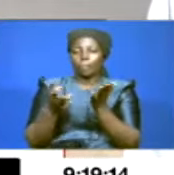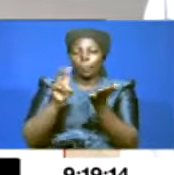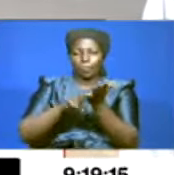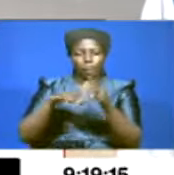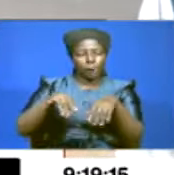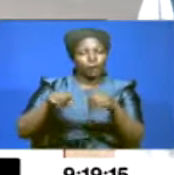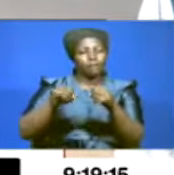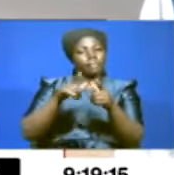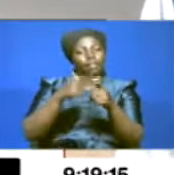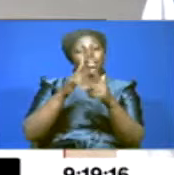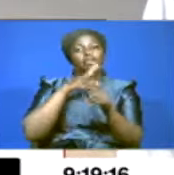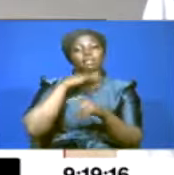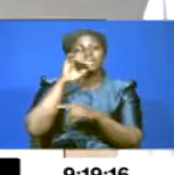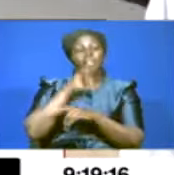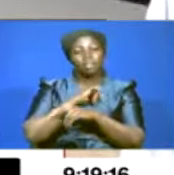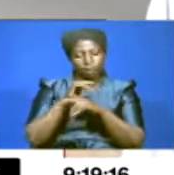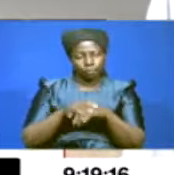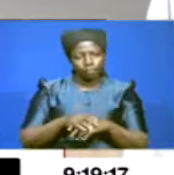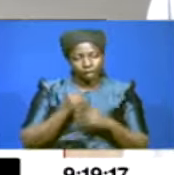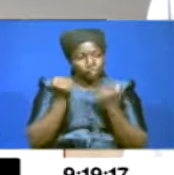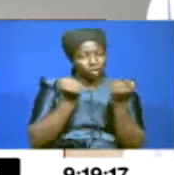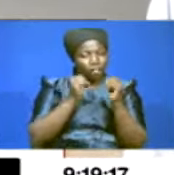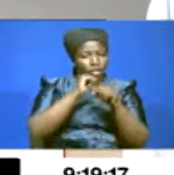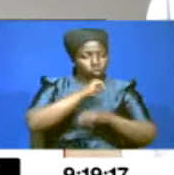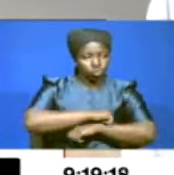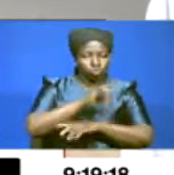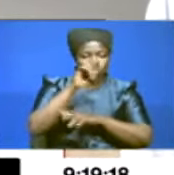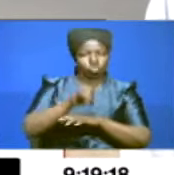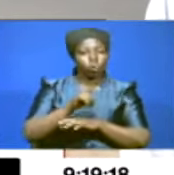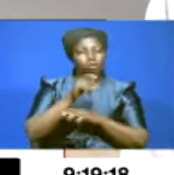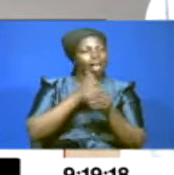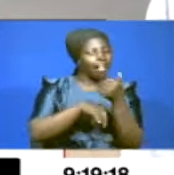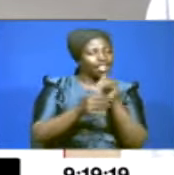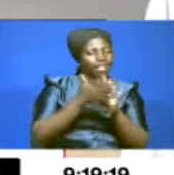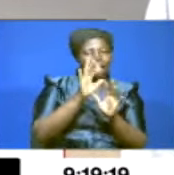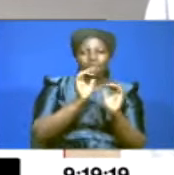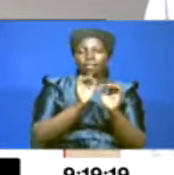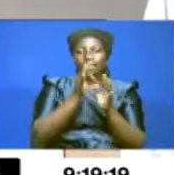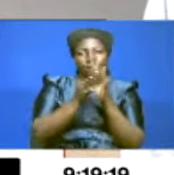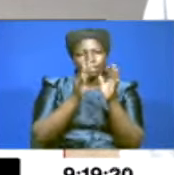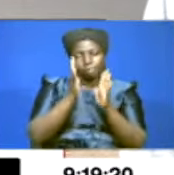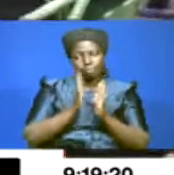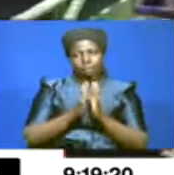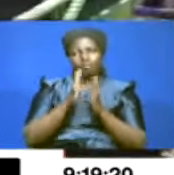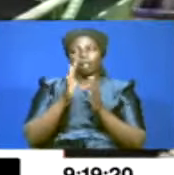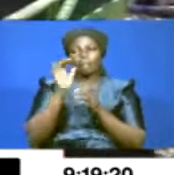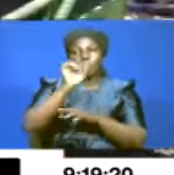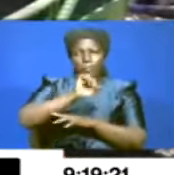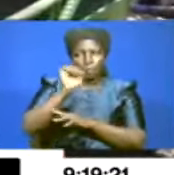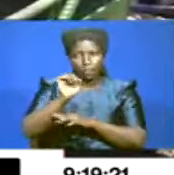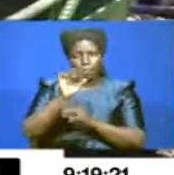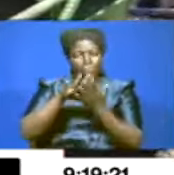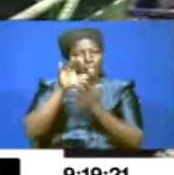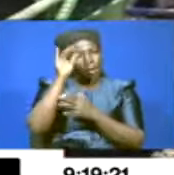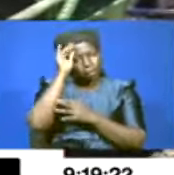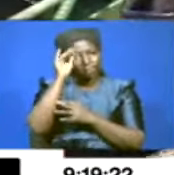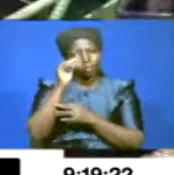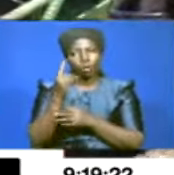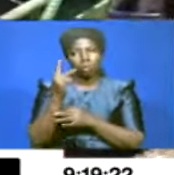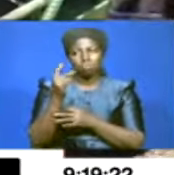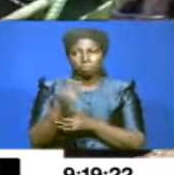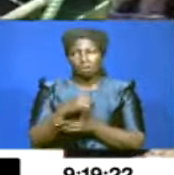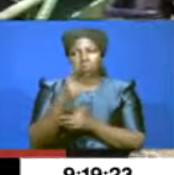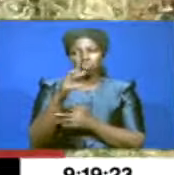haraka. Kama hiyo mtu anasoma mwezi moja ama anachukua gari mara mbili na anapewa raises, tuache haraka jameni. Four people were rushed to